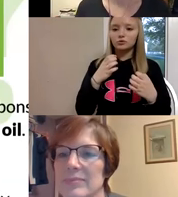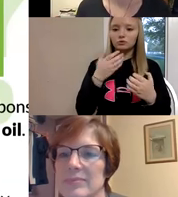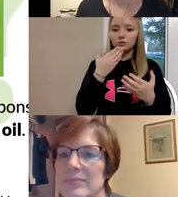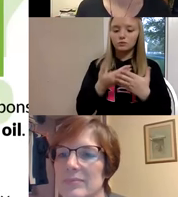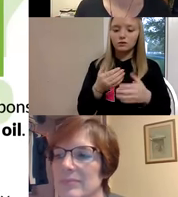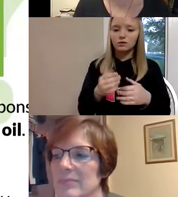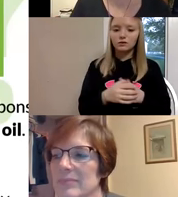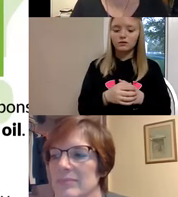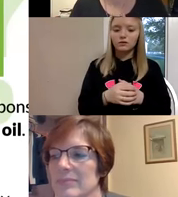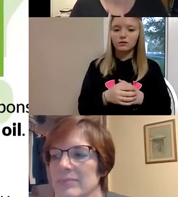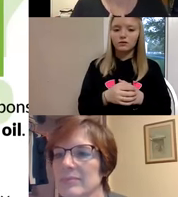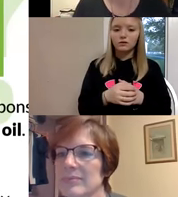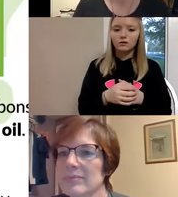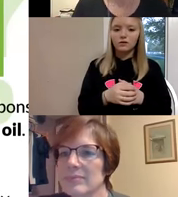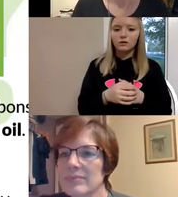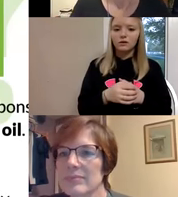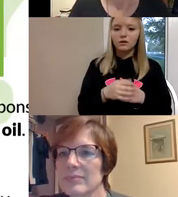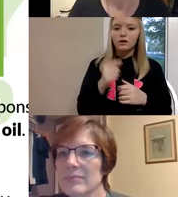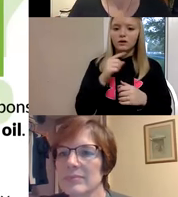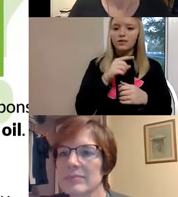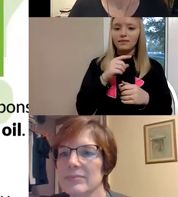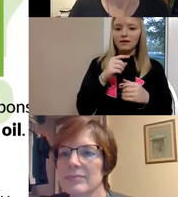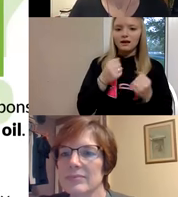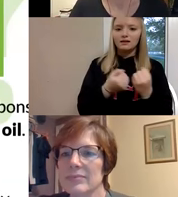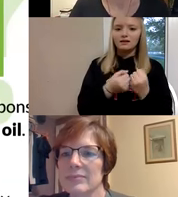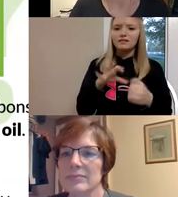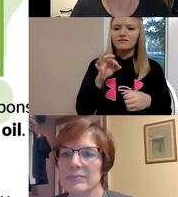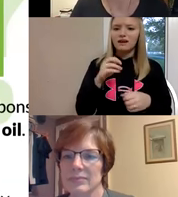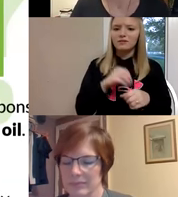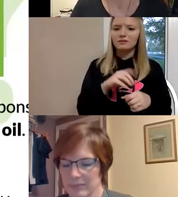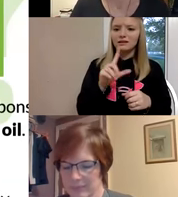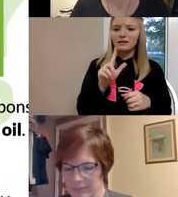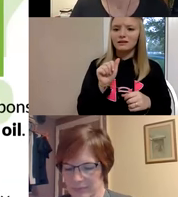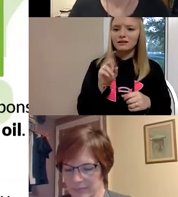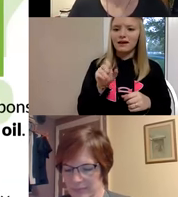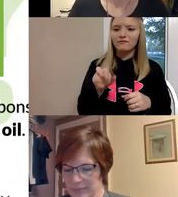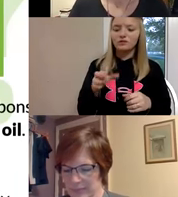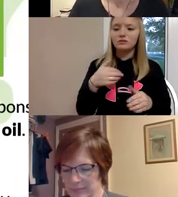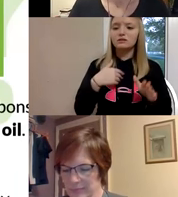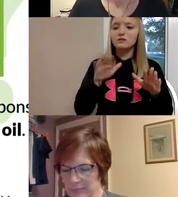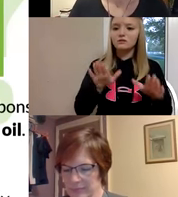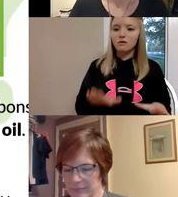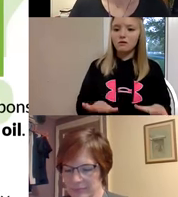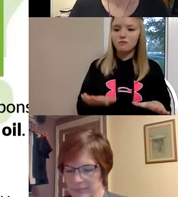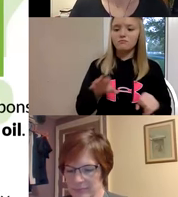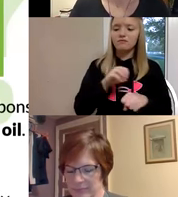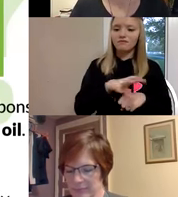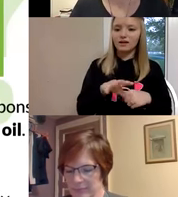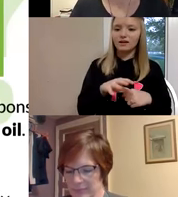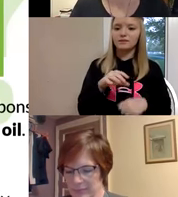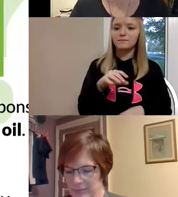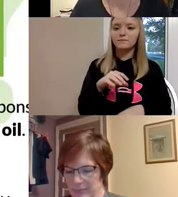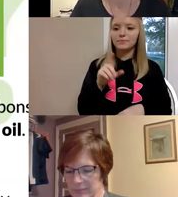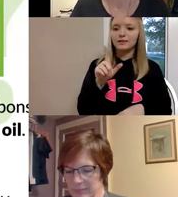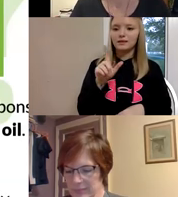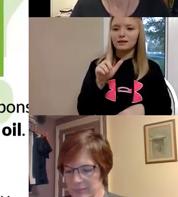for instance, is found in lavender, and it has a calming, soothing effect. Limonene is a